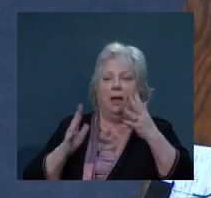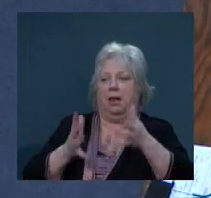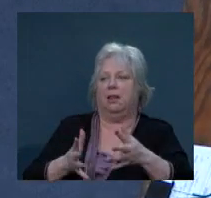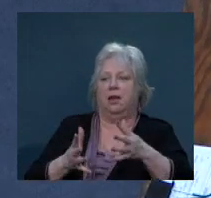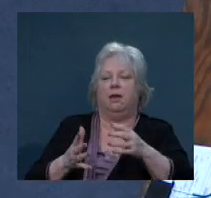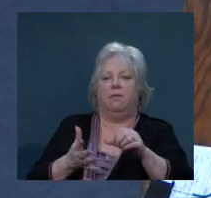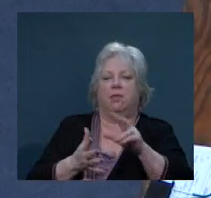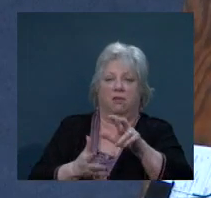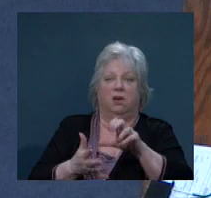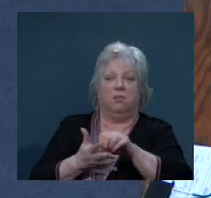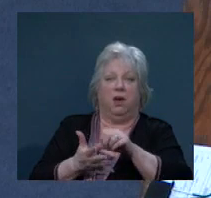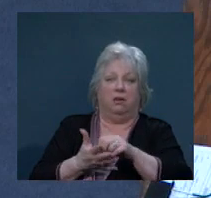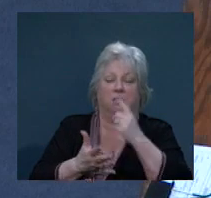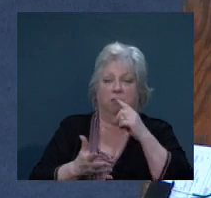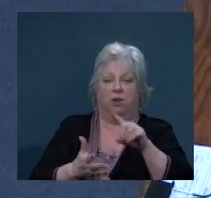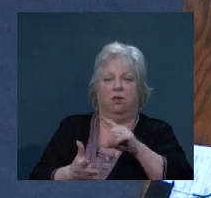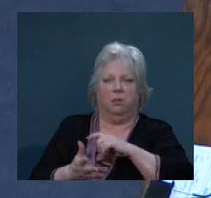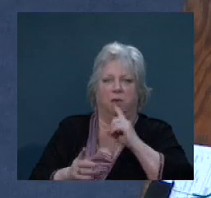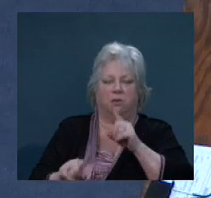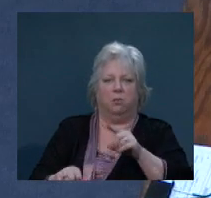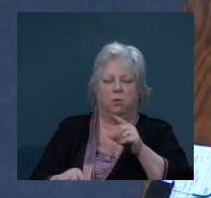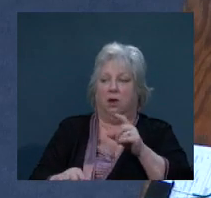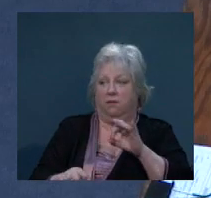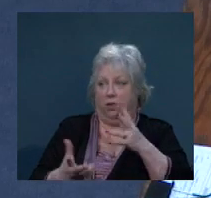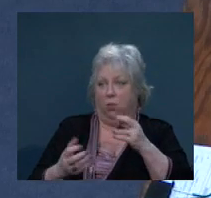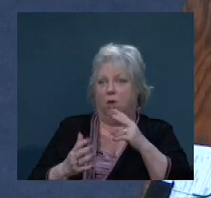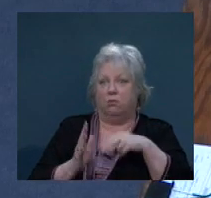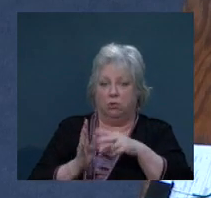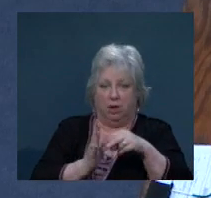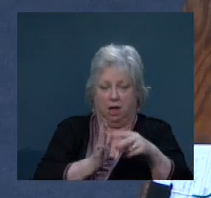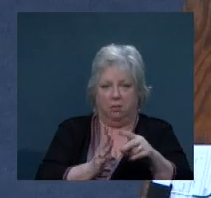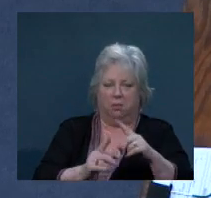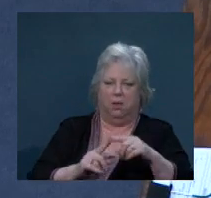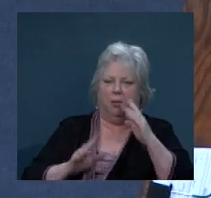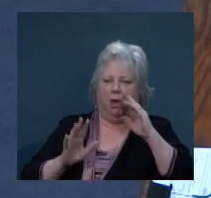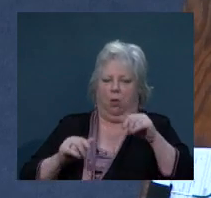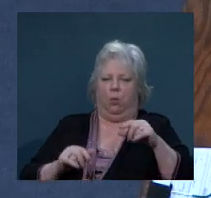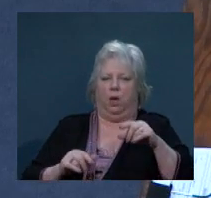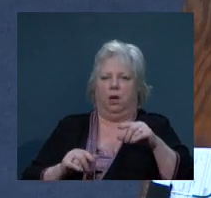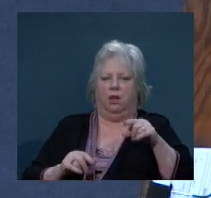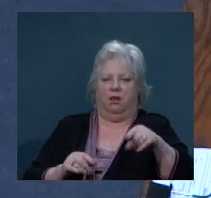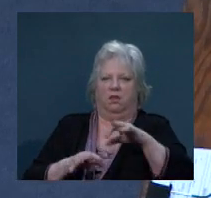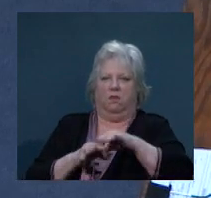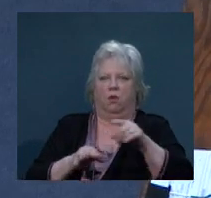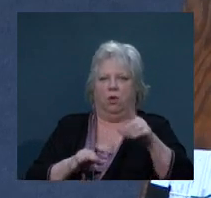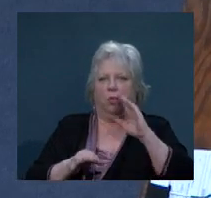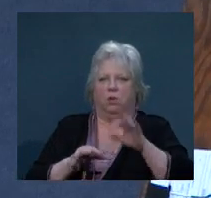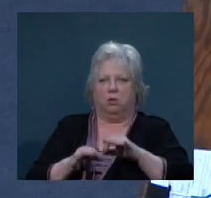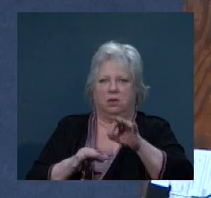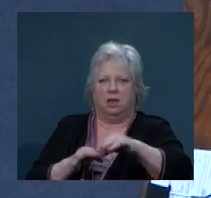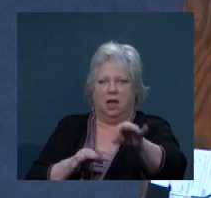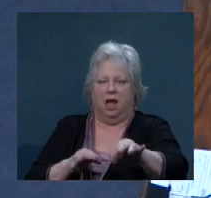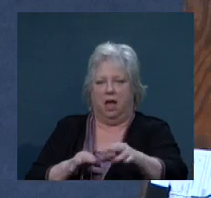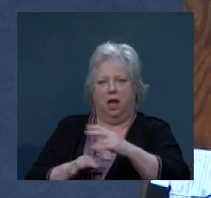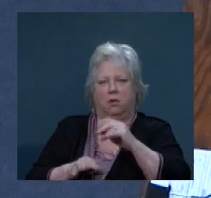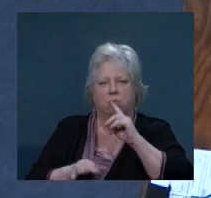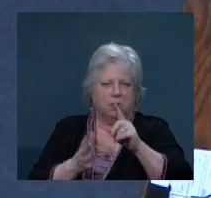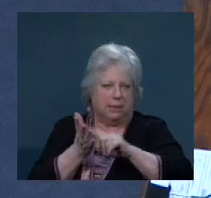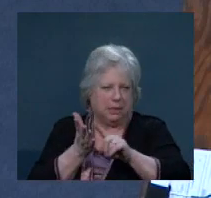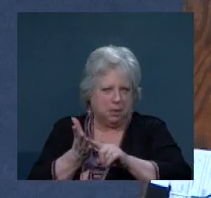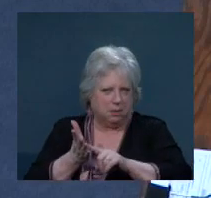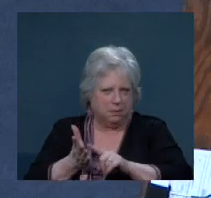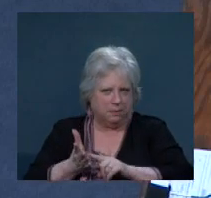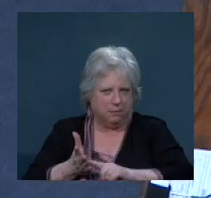want to take a look at them. But I'm hoping that you'll delay this vote and really look into